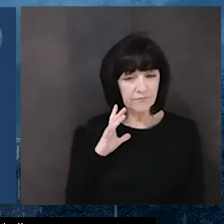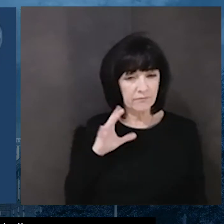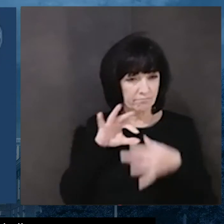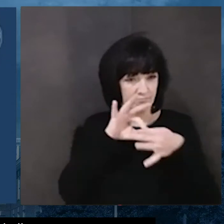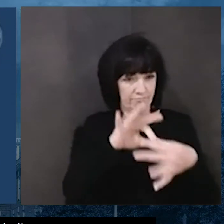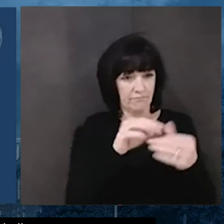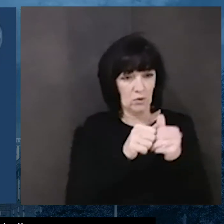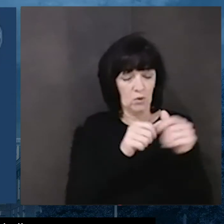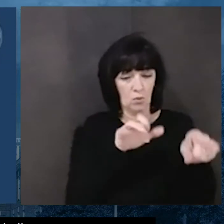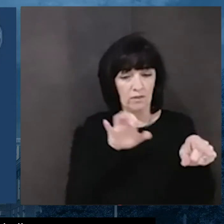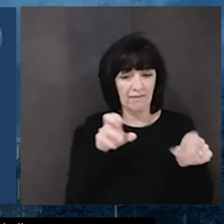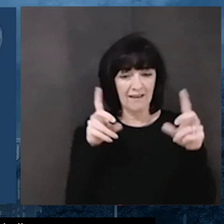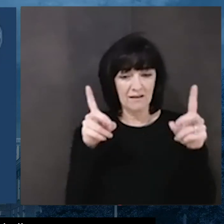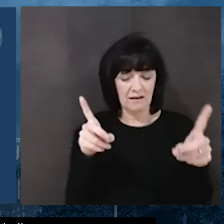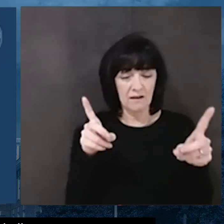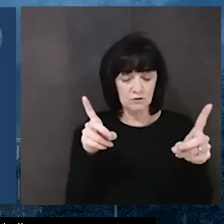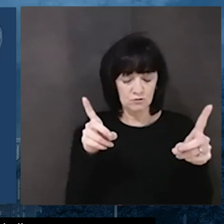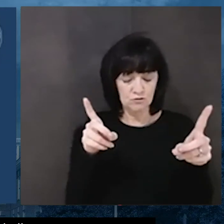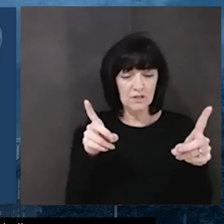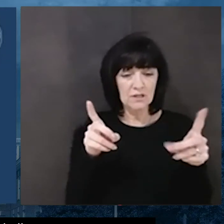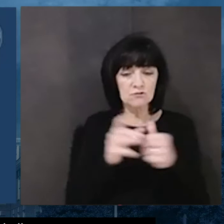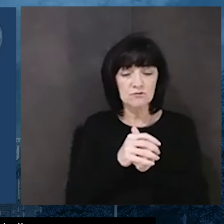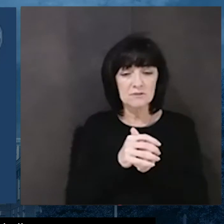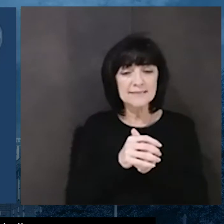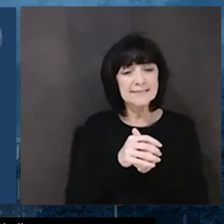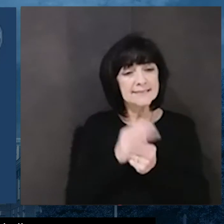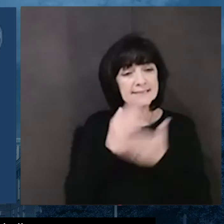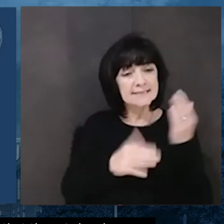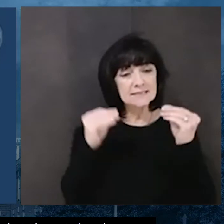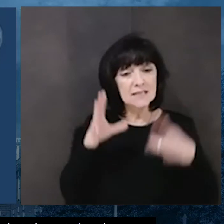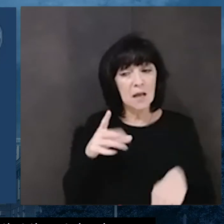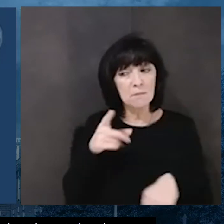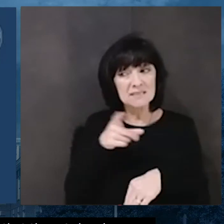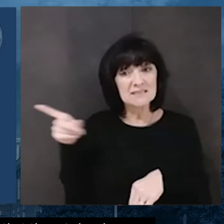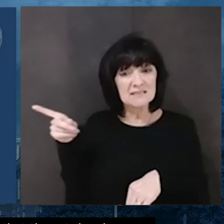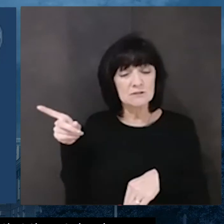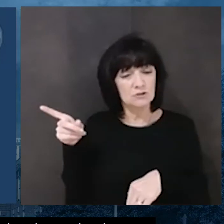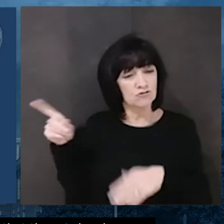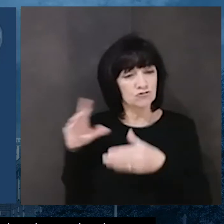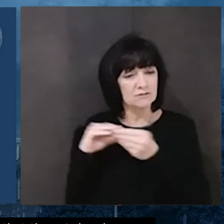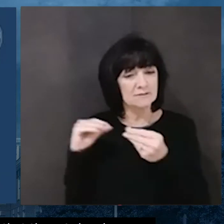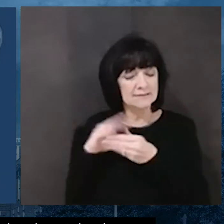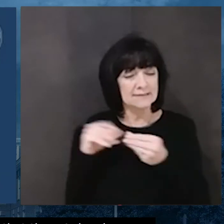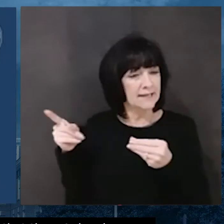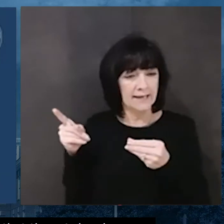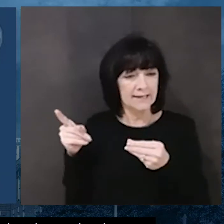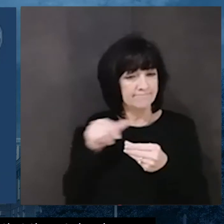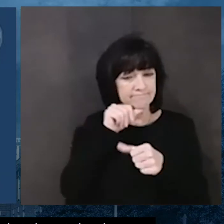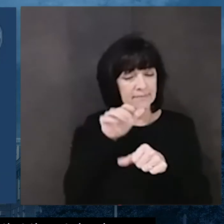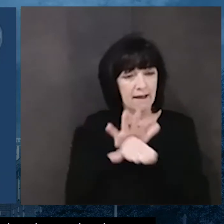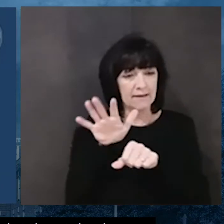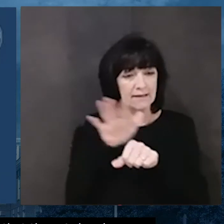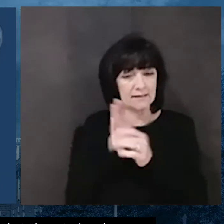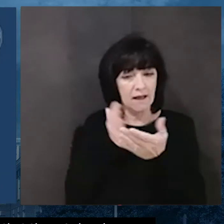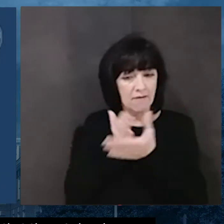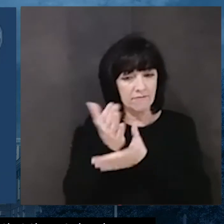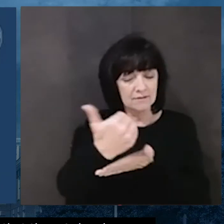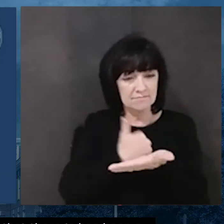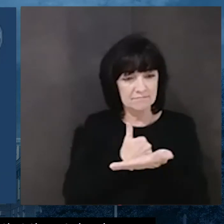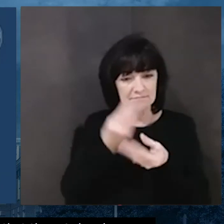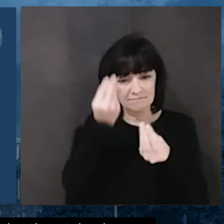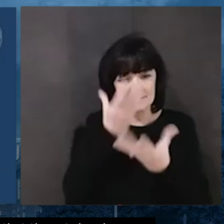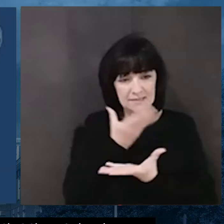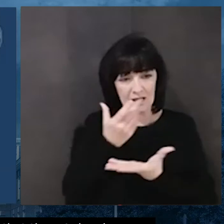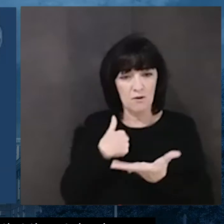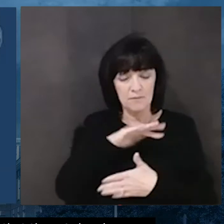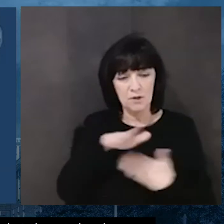out saying that there's been a lack of transparency regarding all of the data surrounding positive cases that are connected to schools. And as a journalist, I'd actually